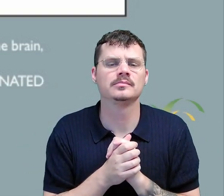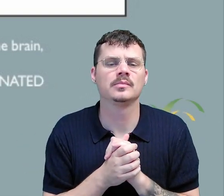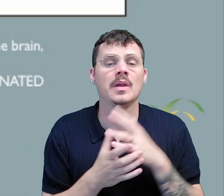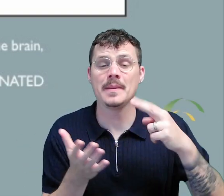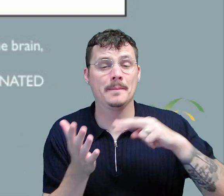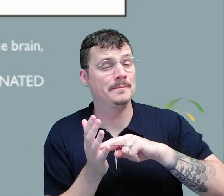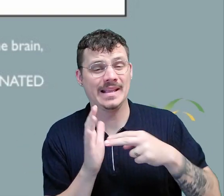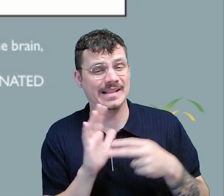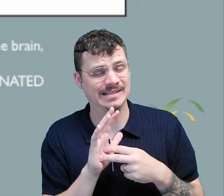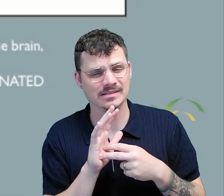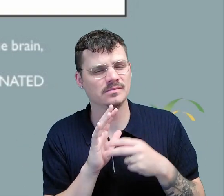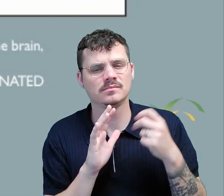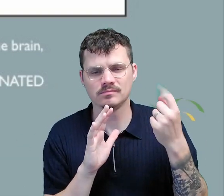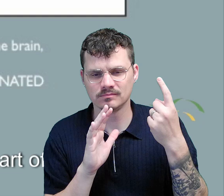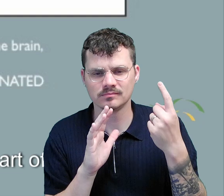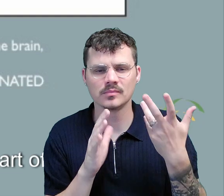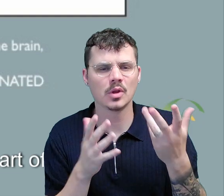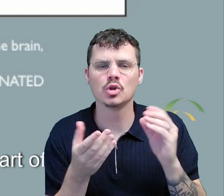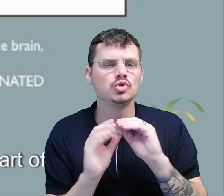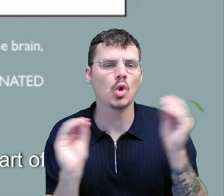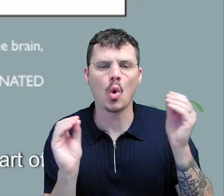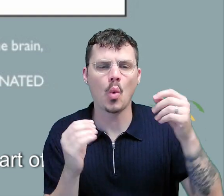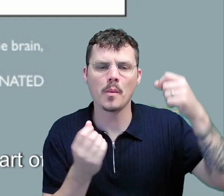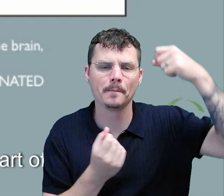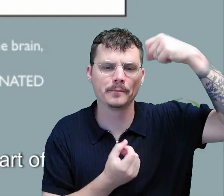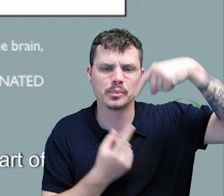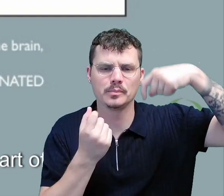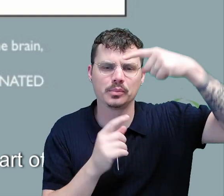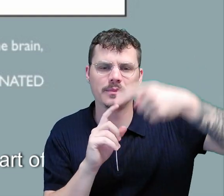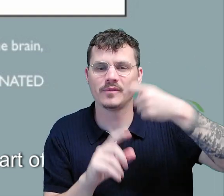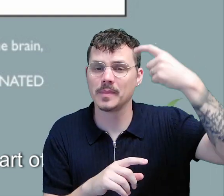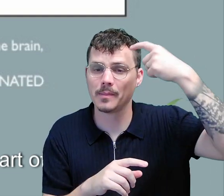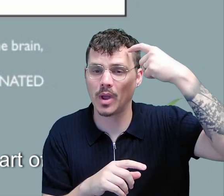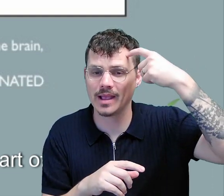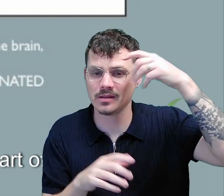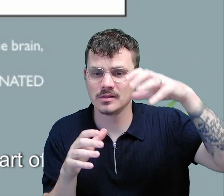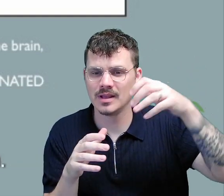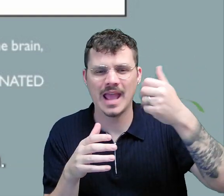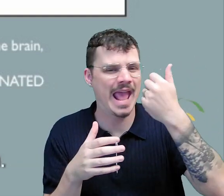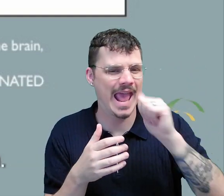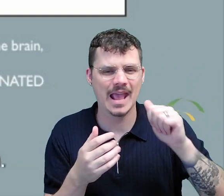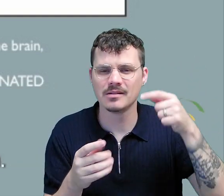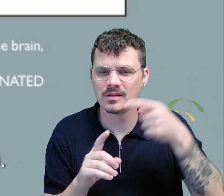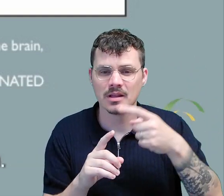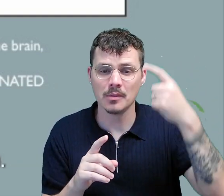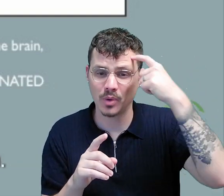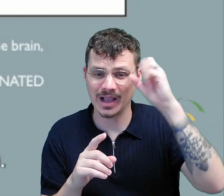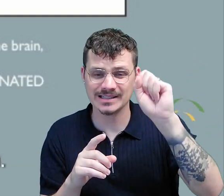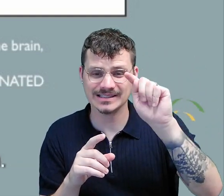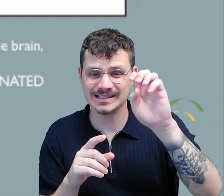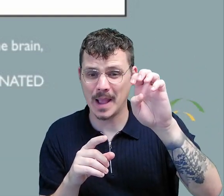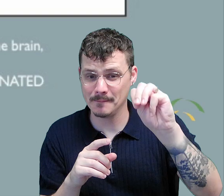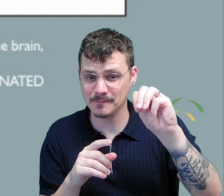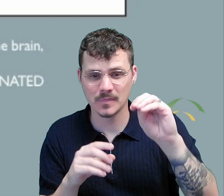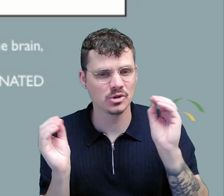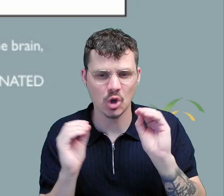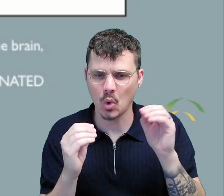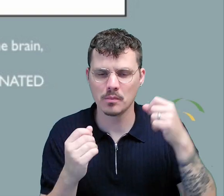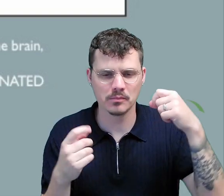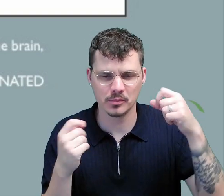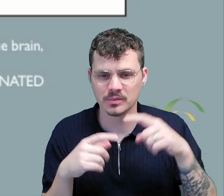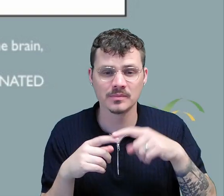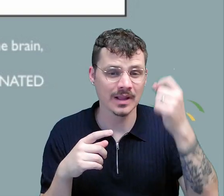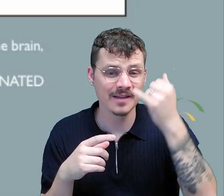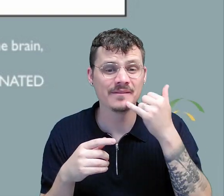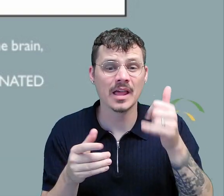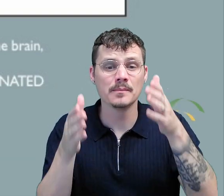what it means is there's no impulses coming from the brain, any part of the brain, including the brainstem. So if the